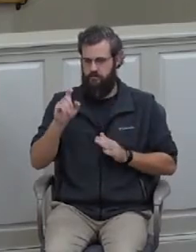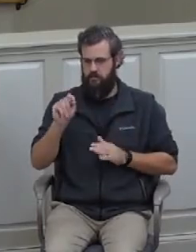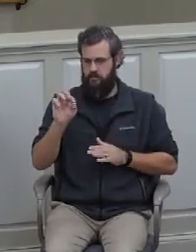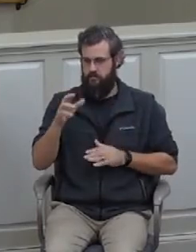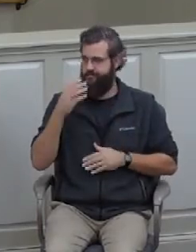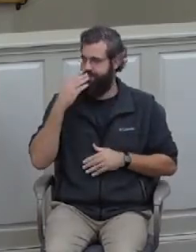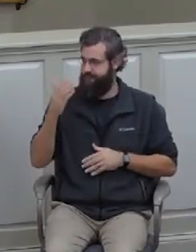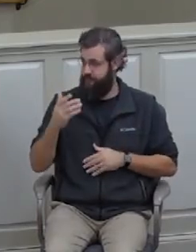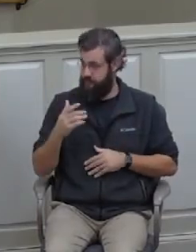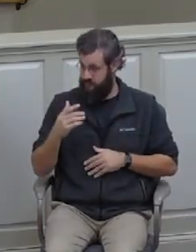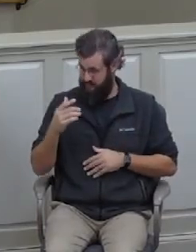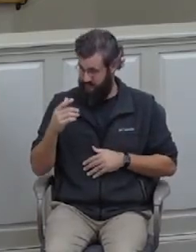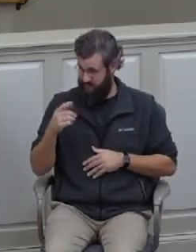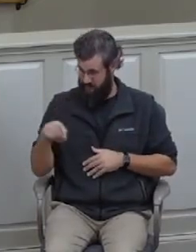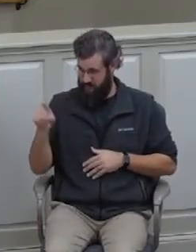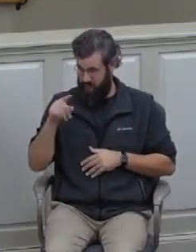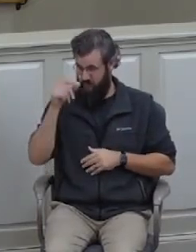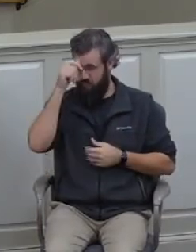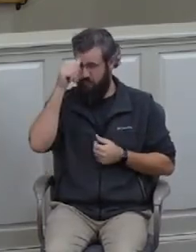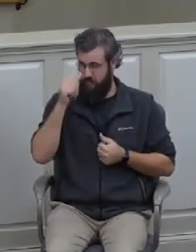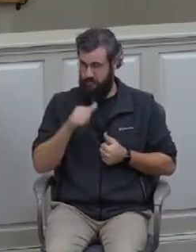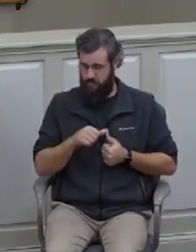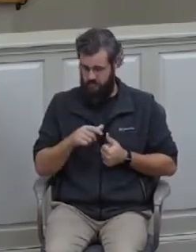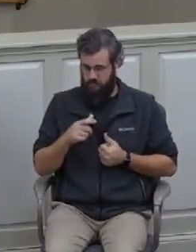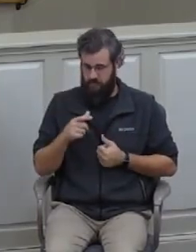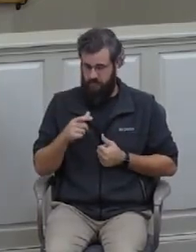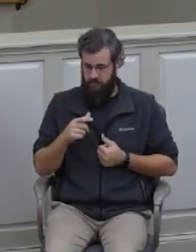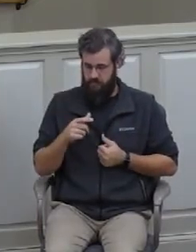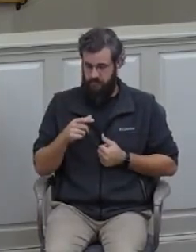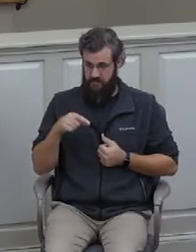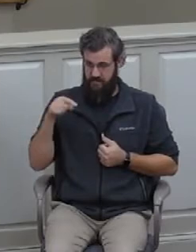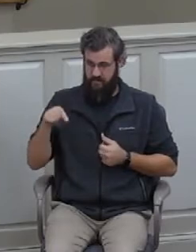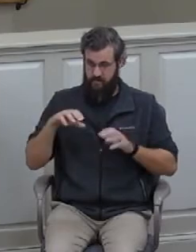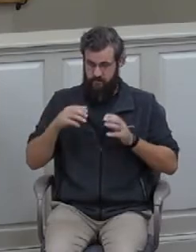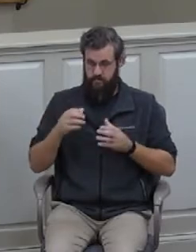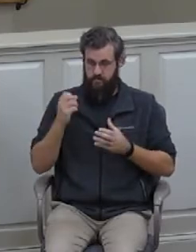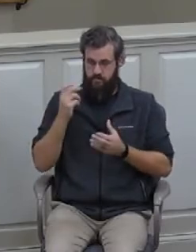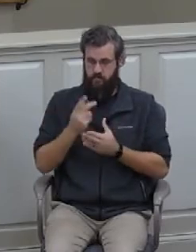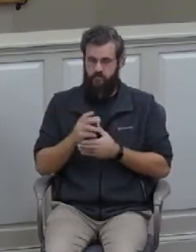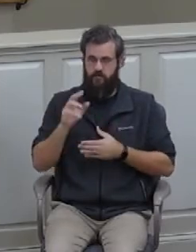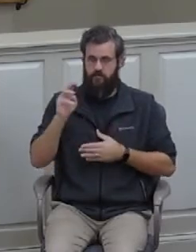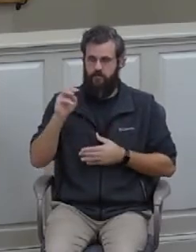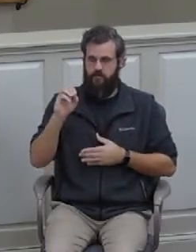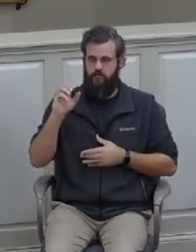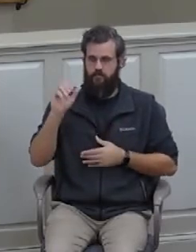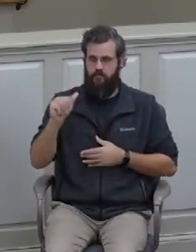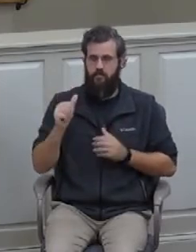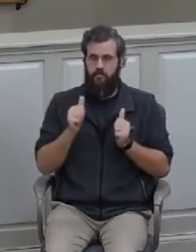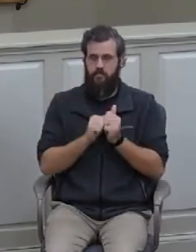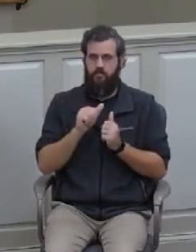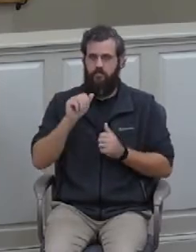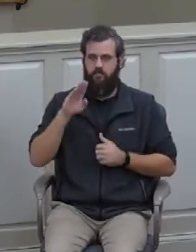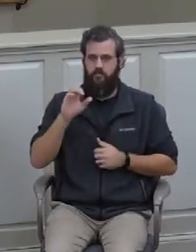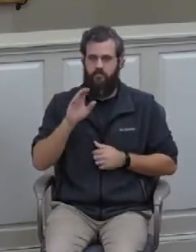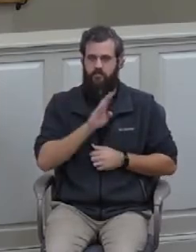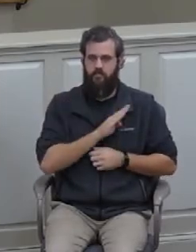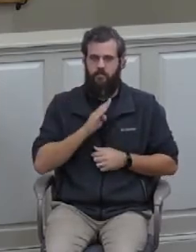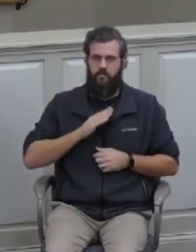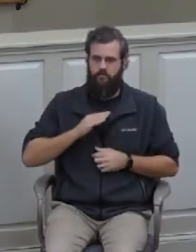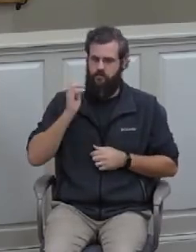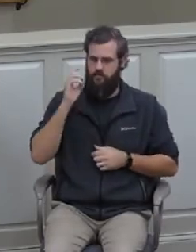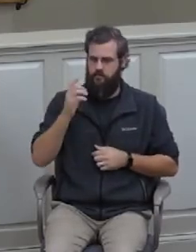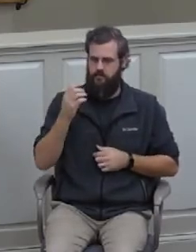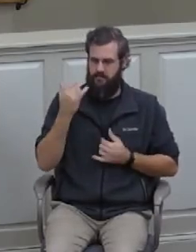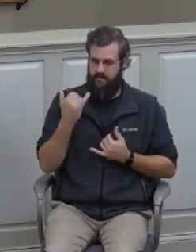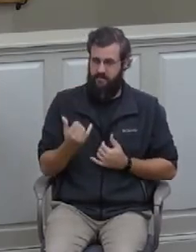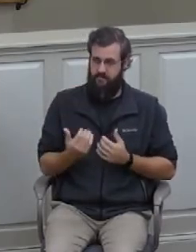Mayor. If you'll remember, this body approved a memorandum of agreement with the Boyle County Board of Education earlier